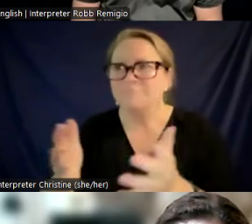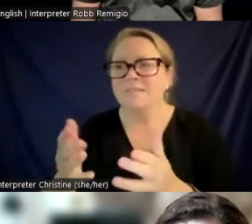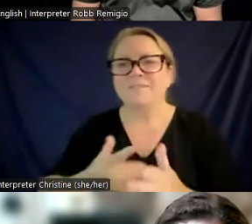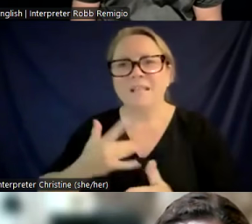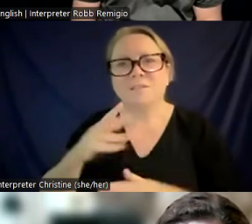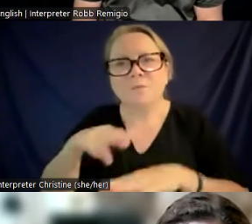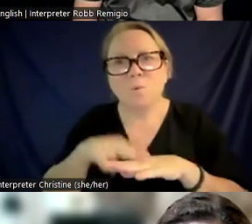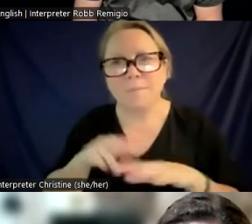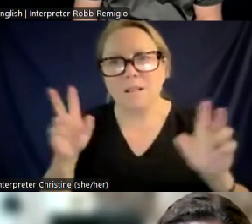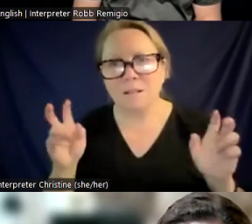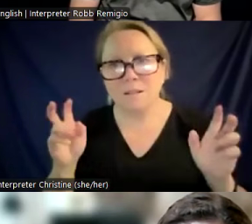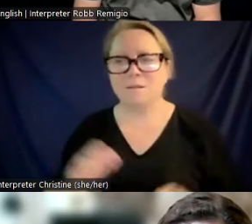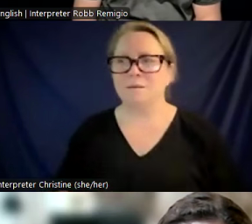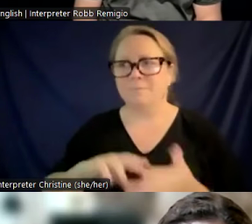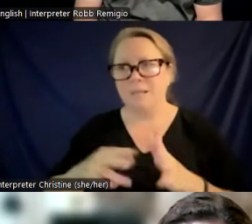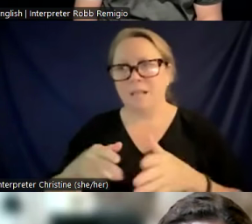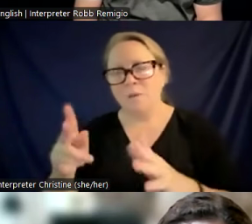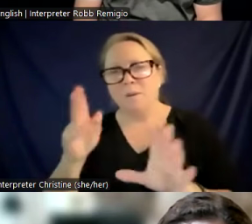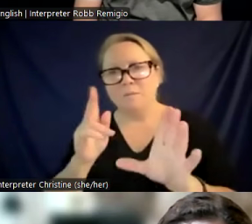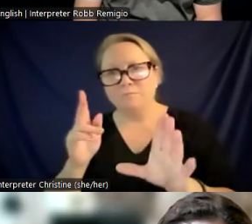giving youth the opportunity to participate in